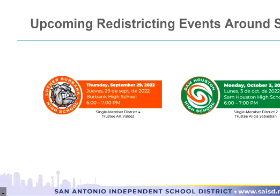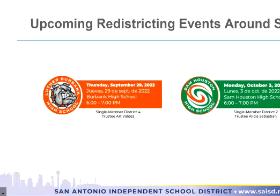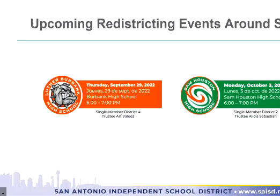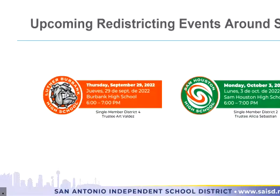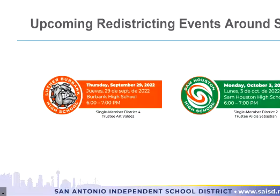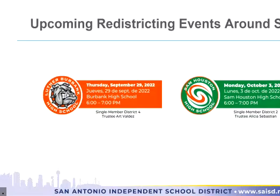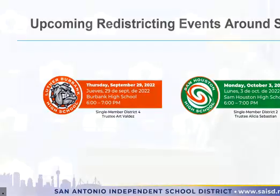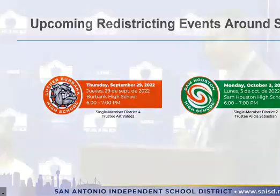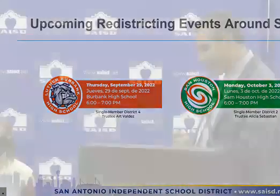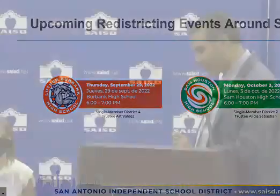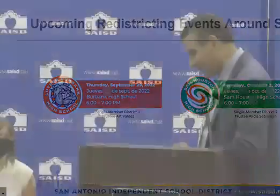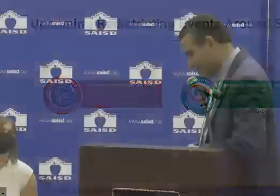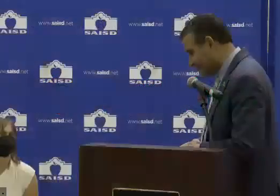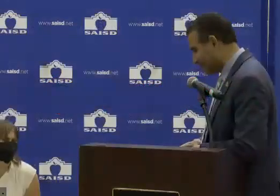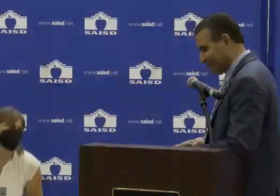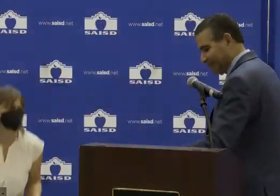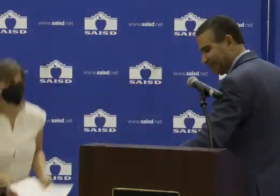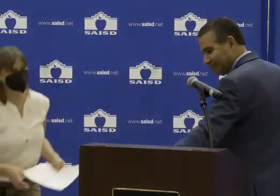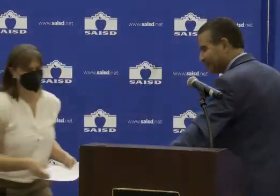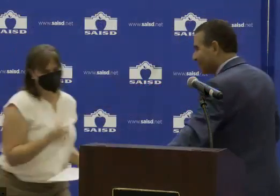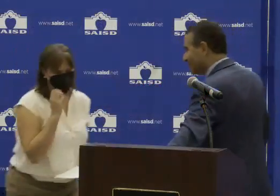1, the incredible Sarah Sorensen.